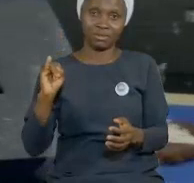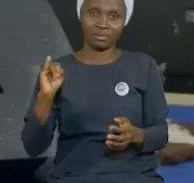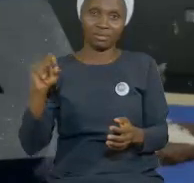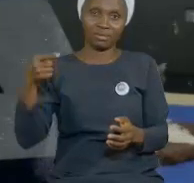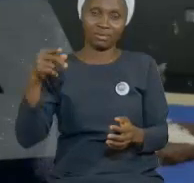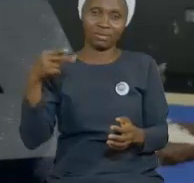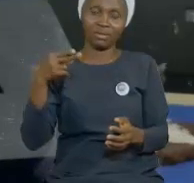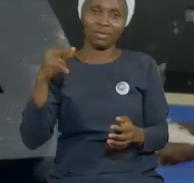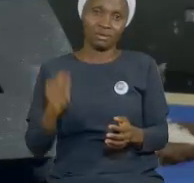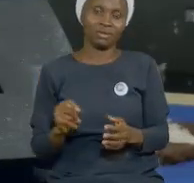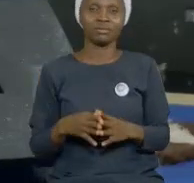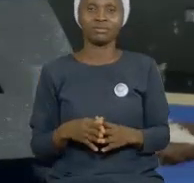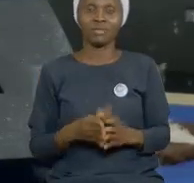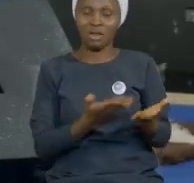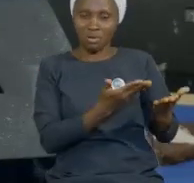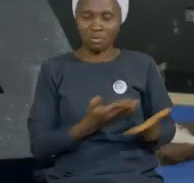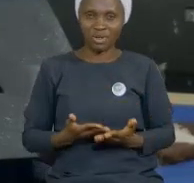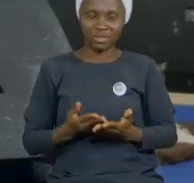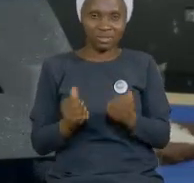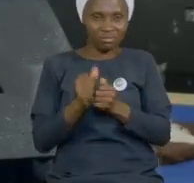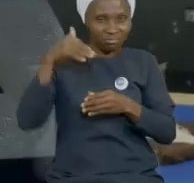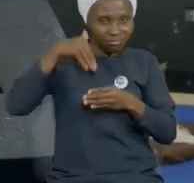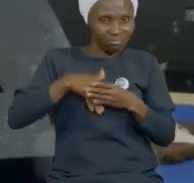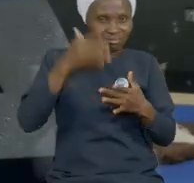have this and my heart, my